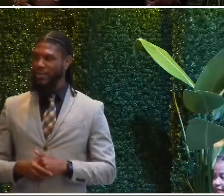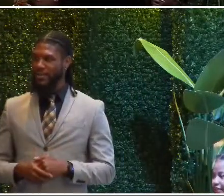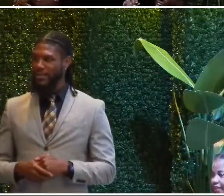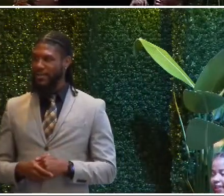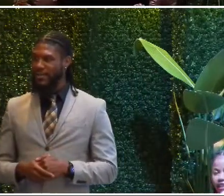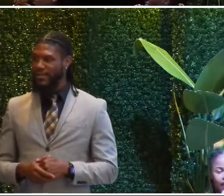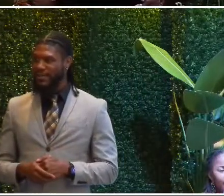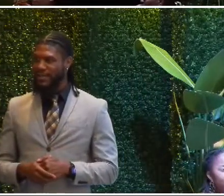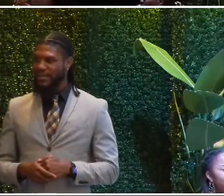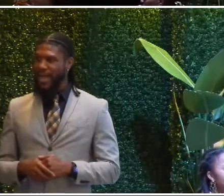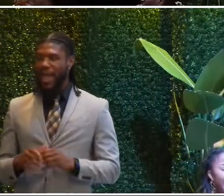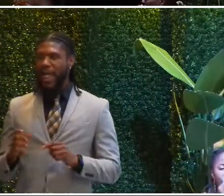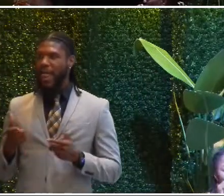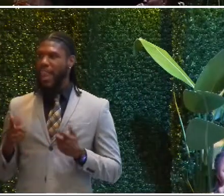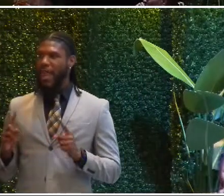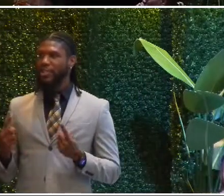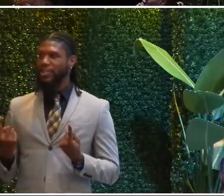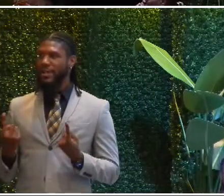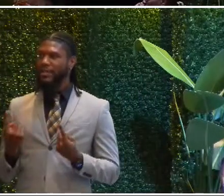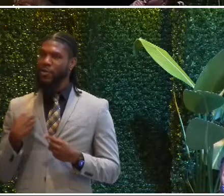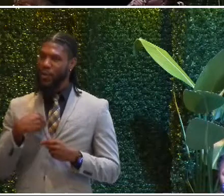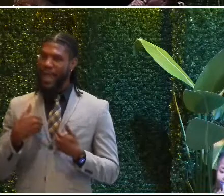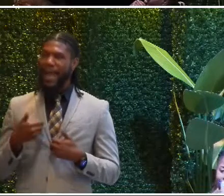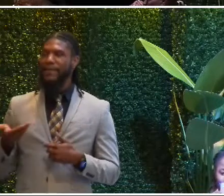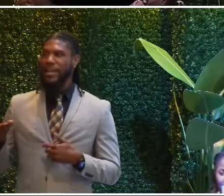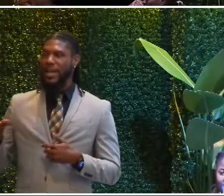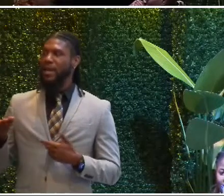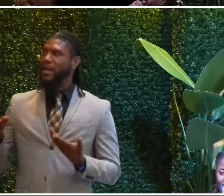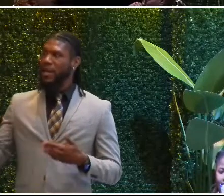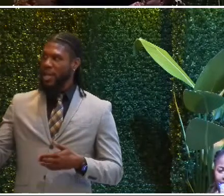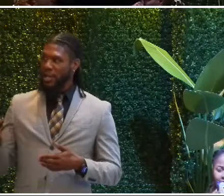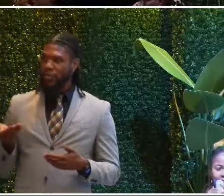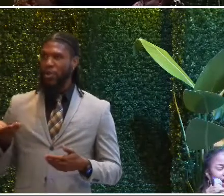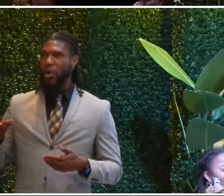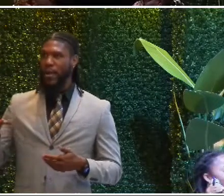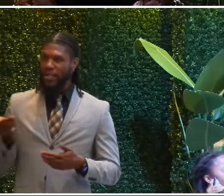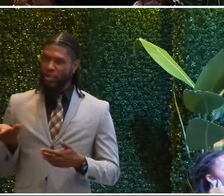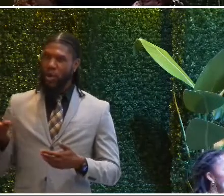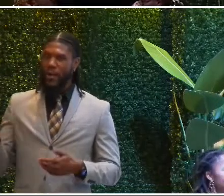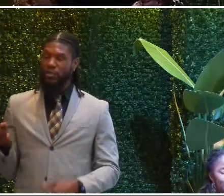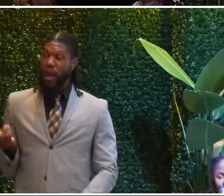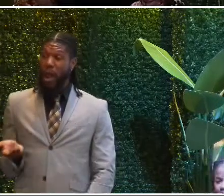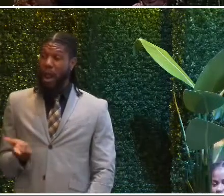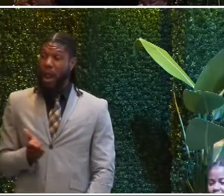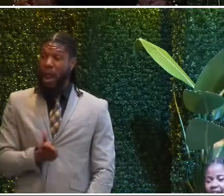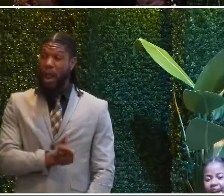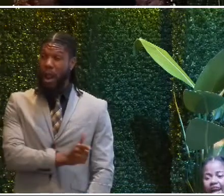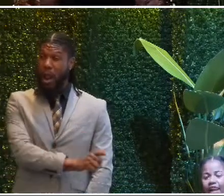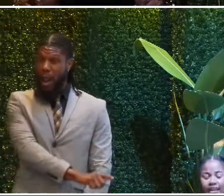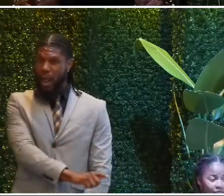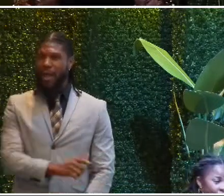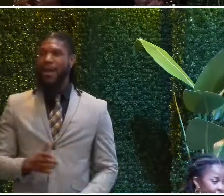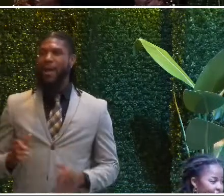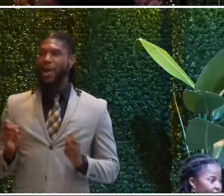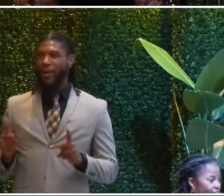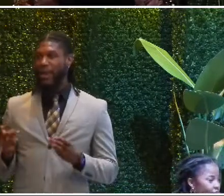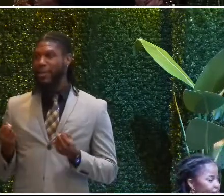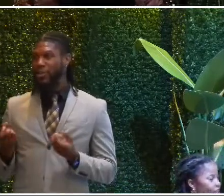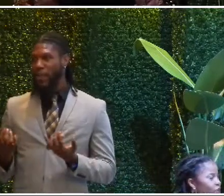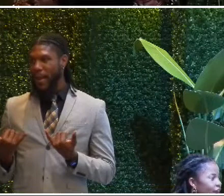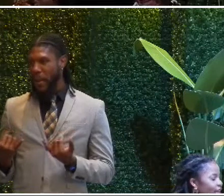here. Let's just. we got an intro for the intro for the intro, okay? And so, given